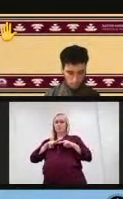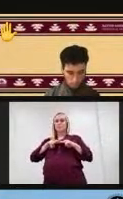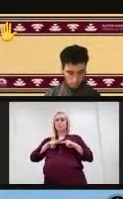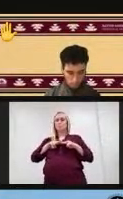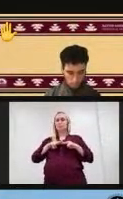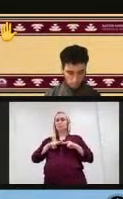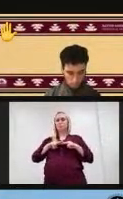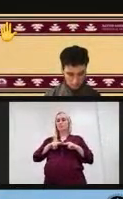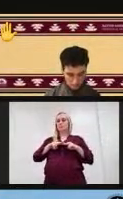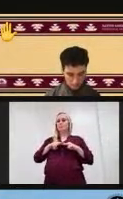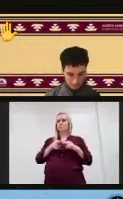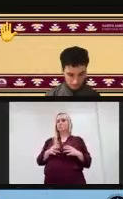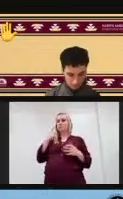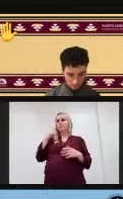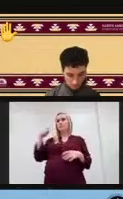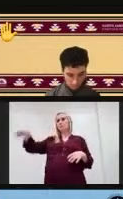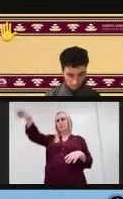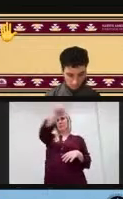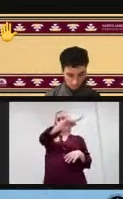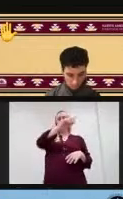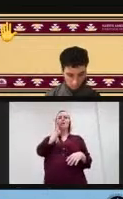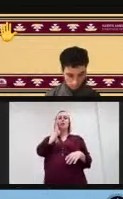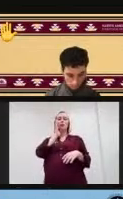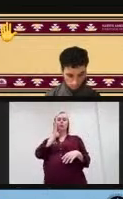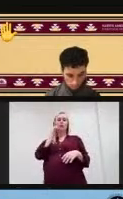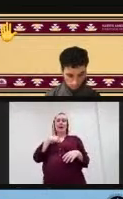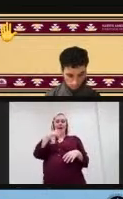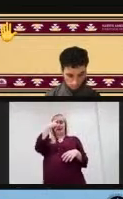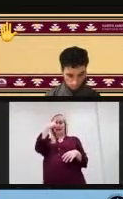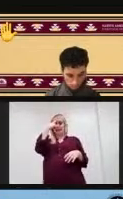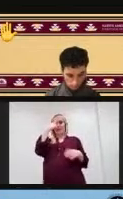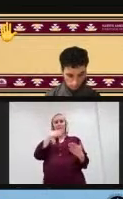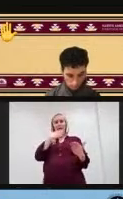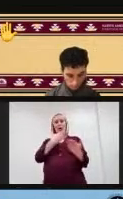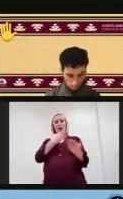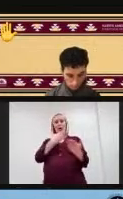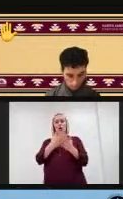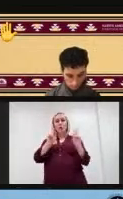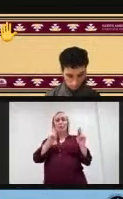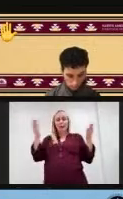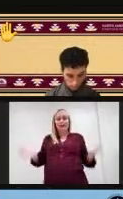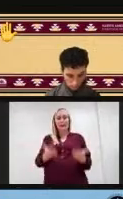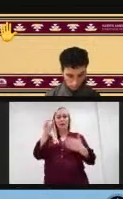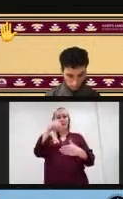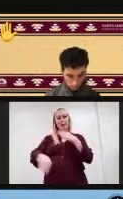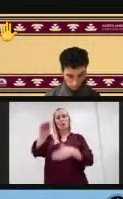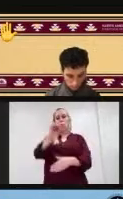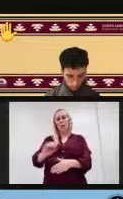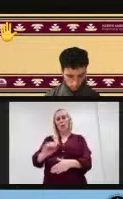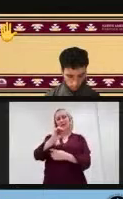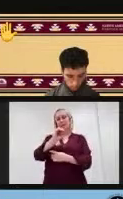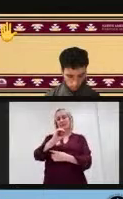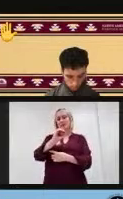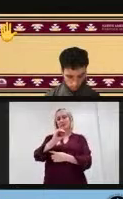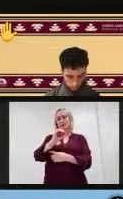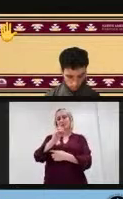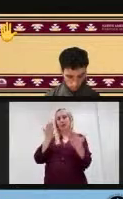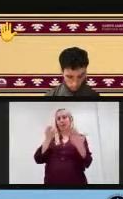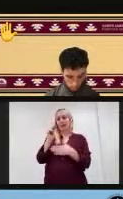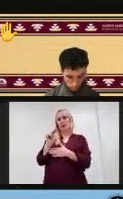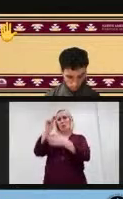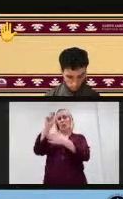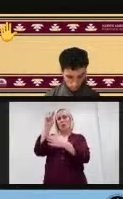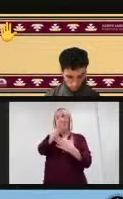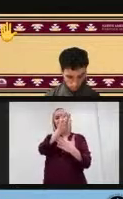valid for them. But I think there are good people in Oregon, or maybe even the